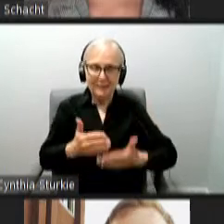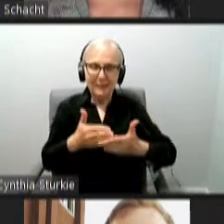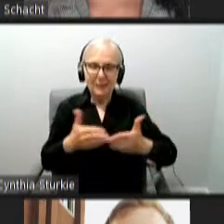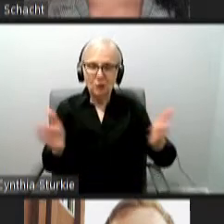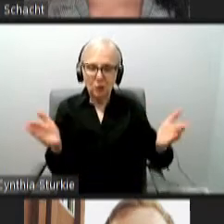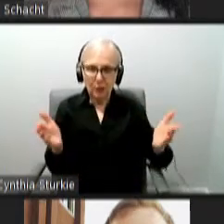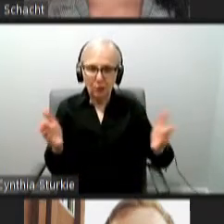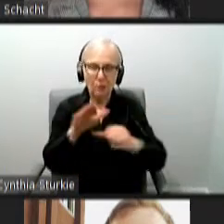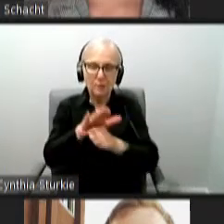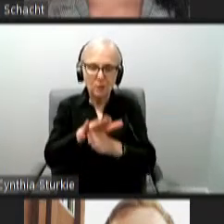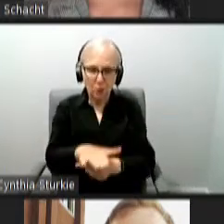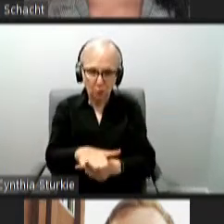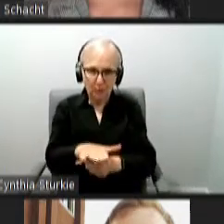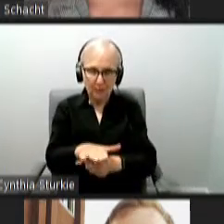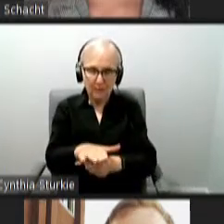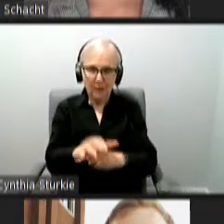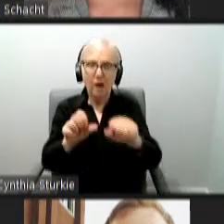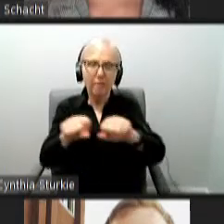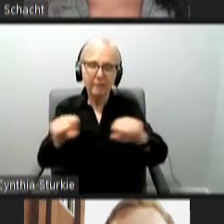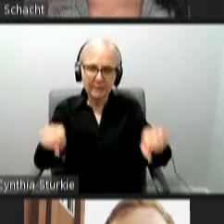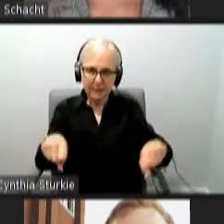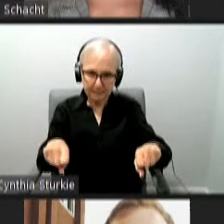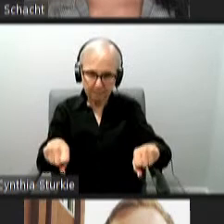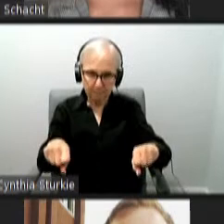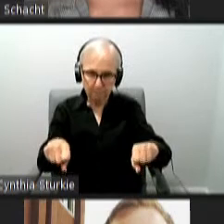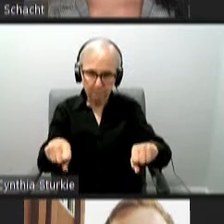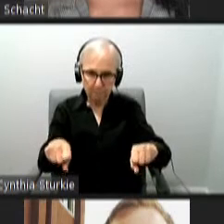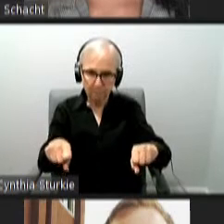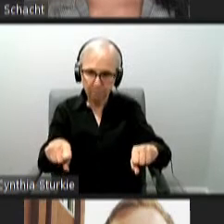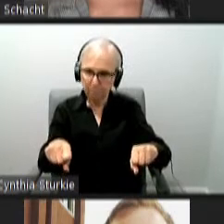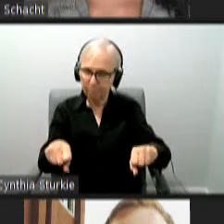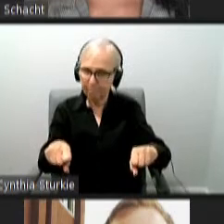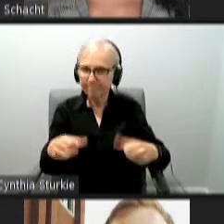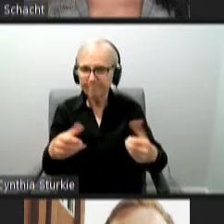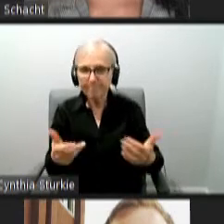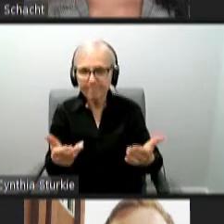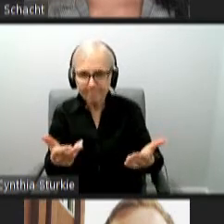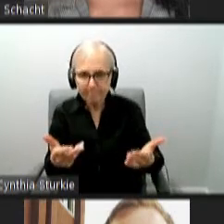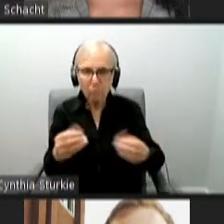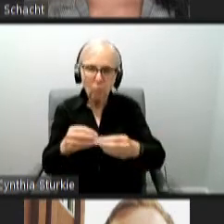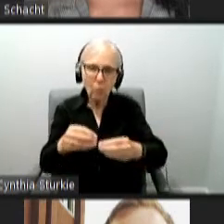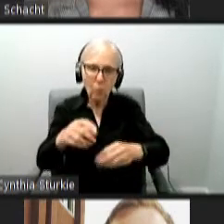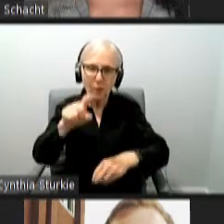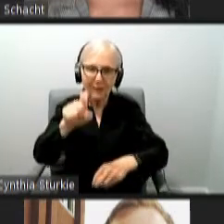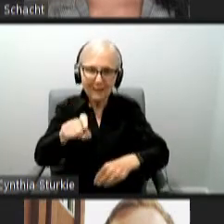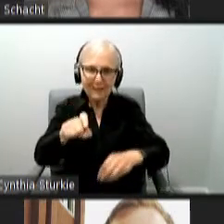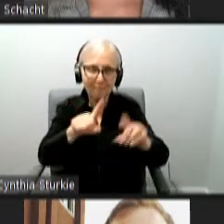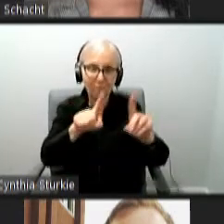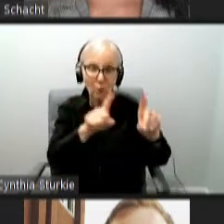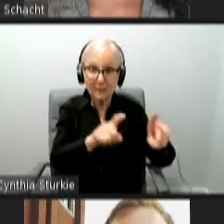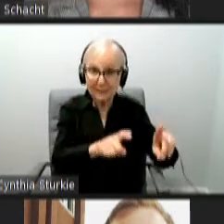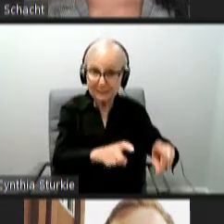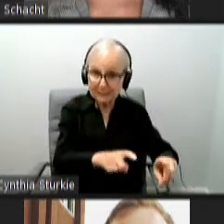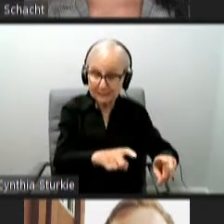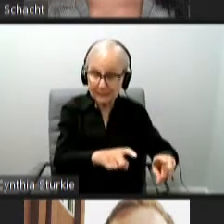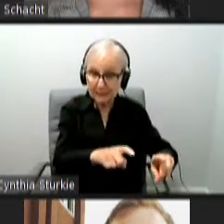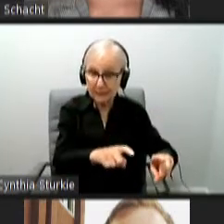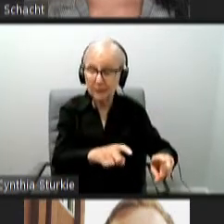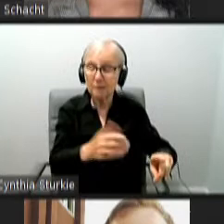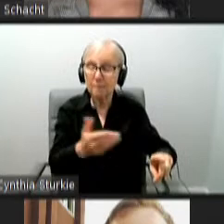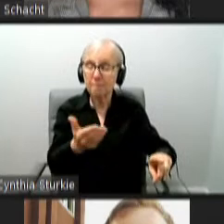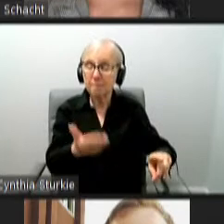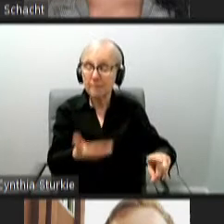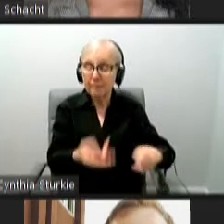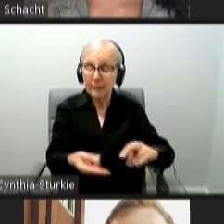generalized stress on the system. We'll have, more need for testing. We're likely to see